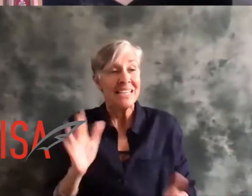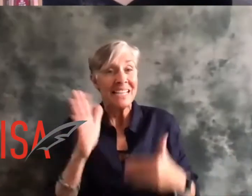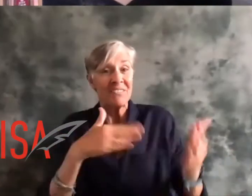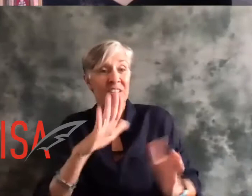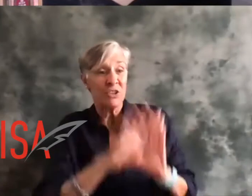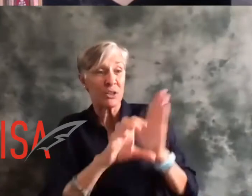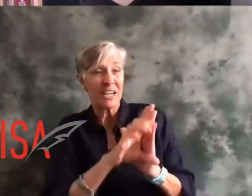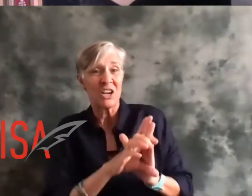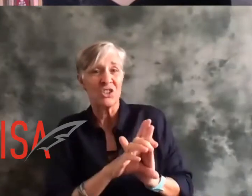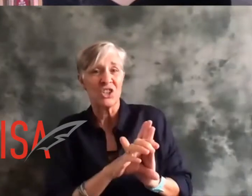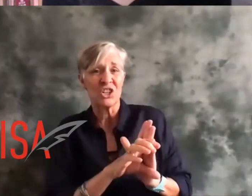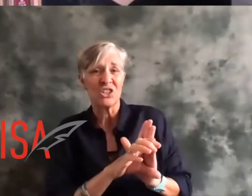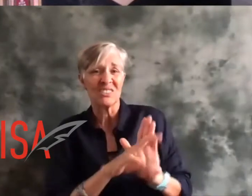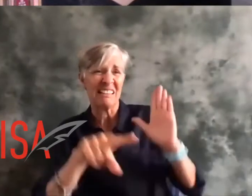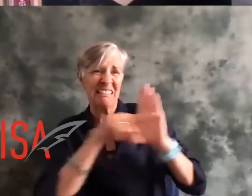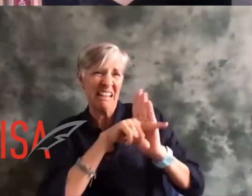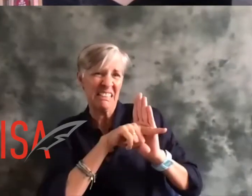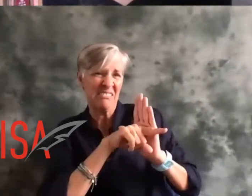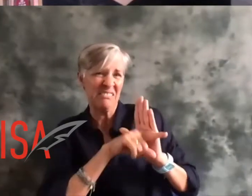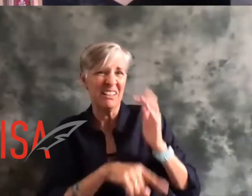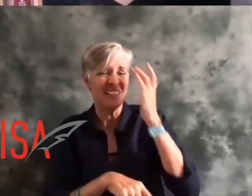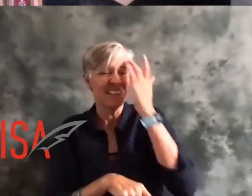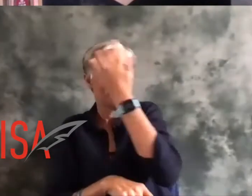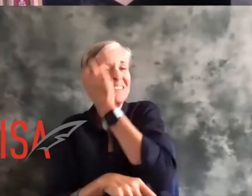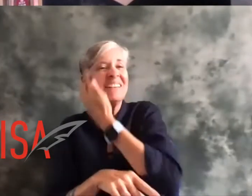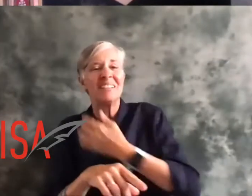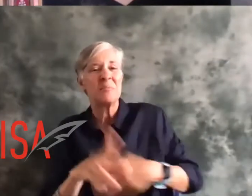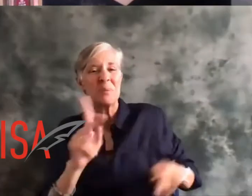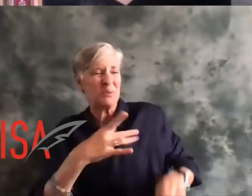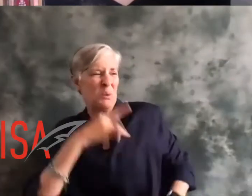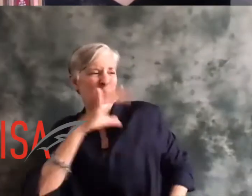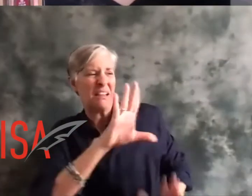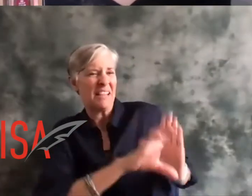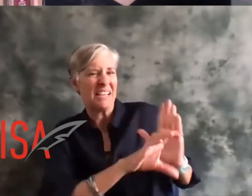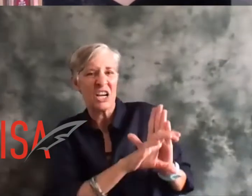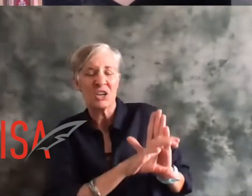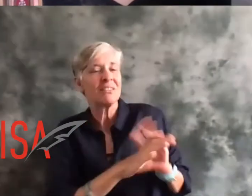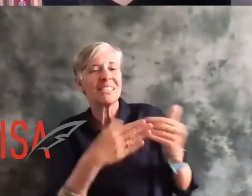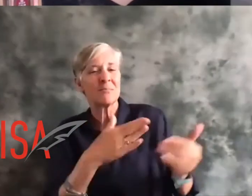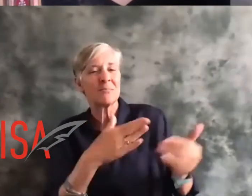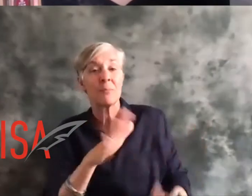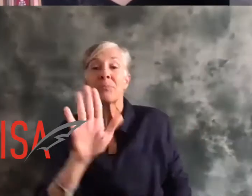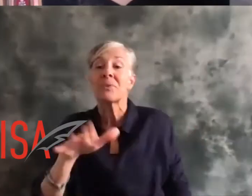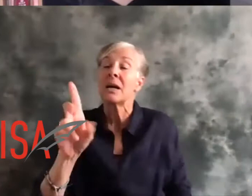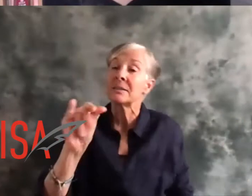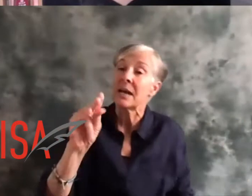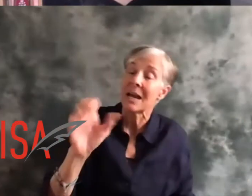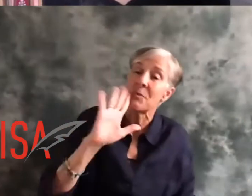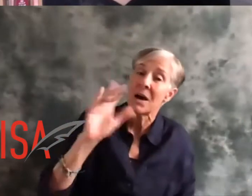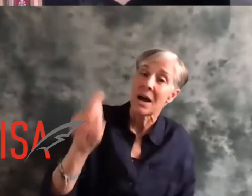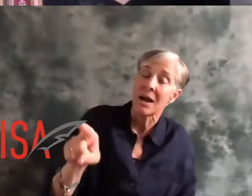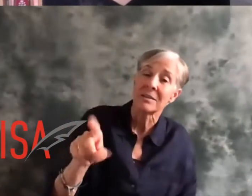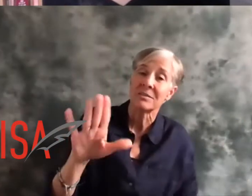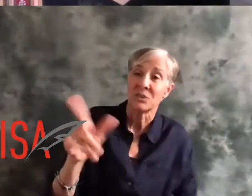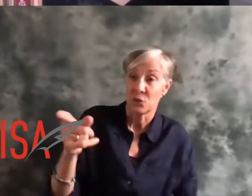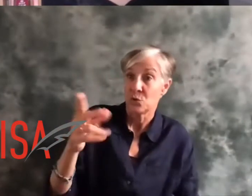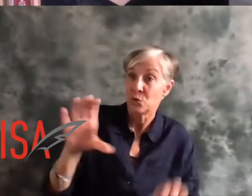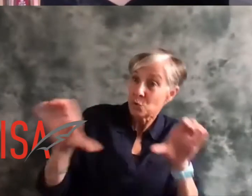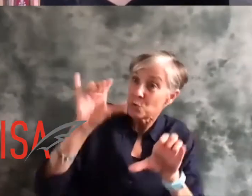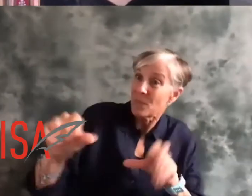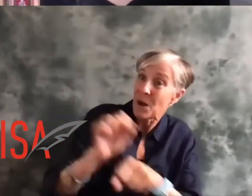characters. And Diane, I would love to pivot to you, even though this is my talking point, but you do this work. And I've loved what you said